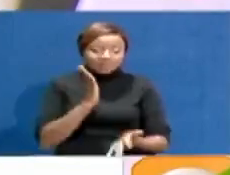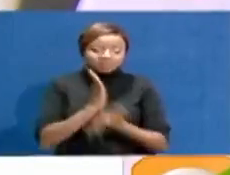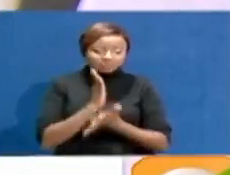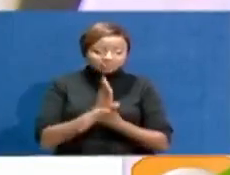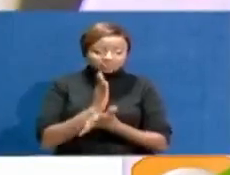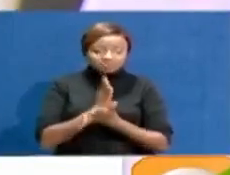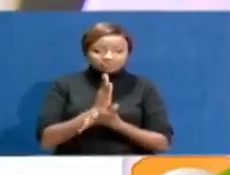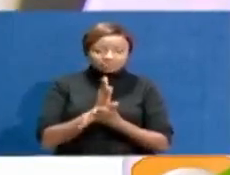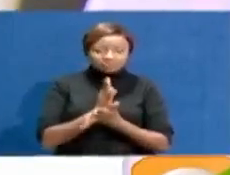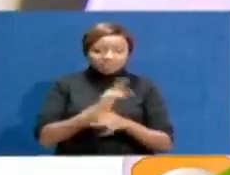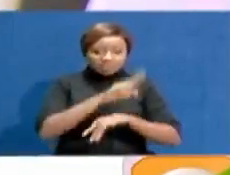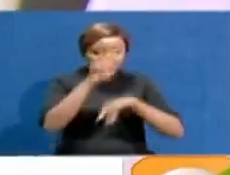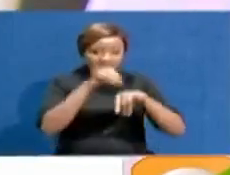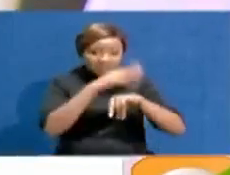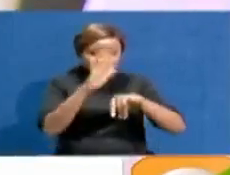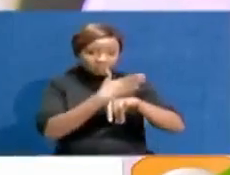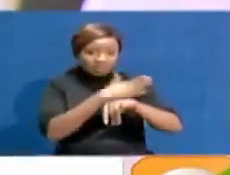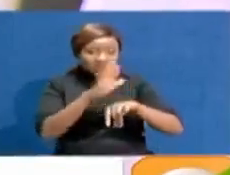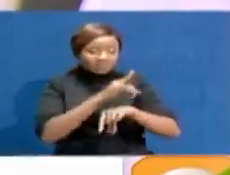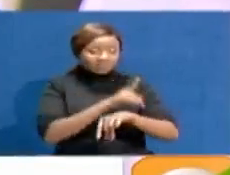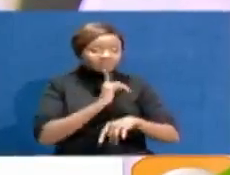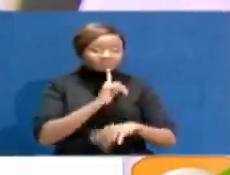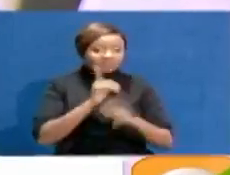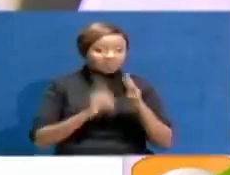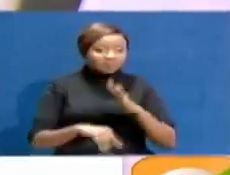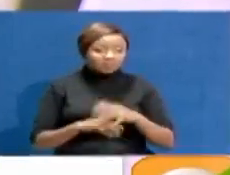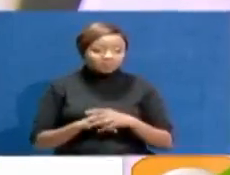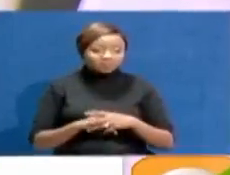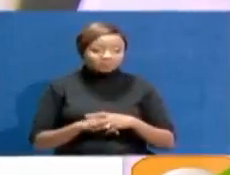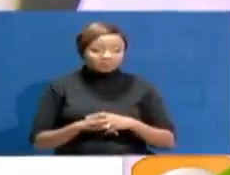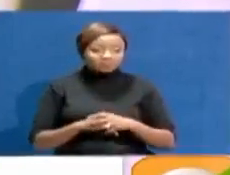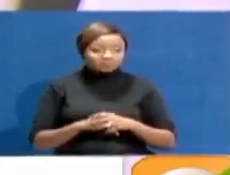the words of our national anthem bear true,